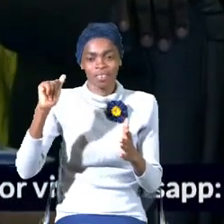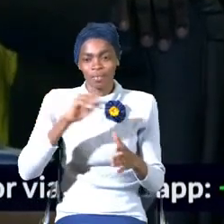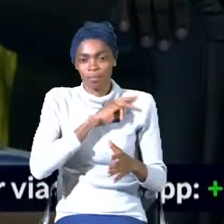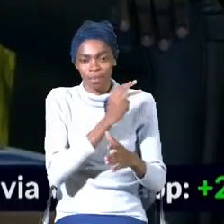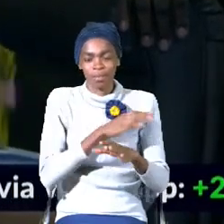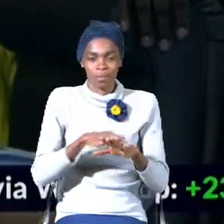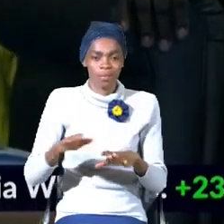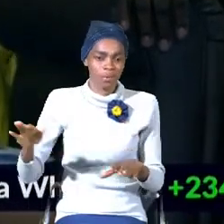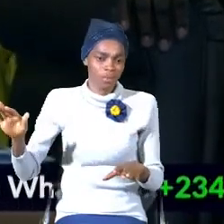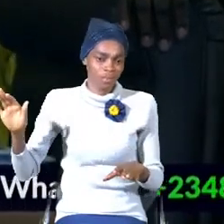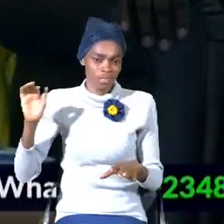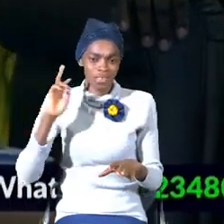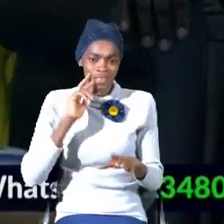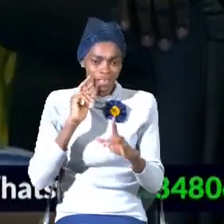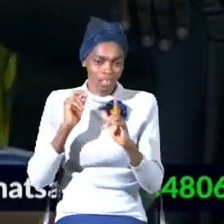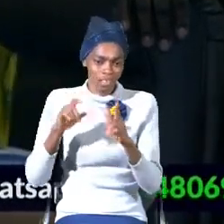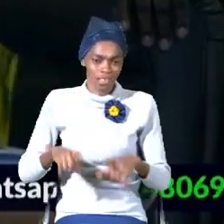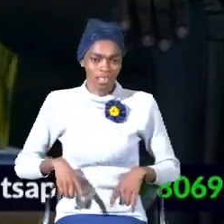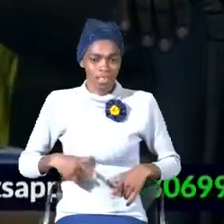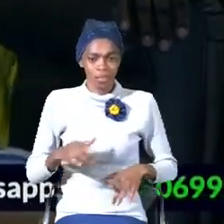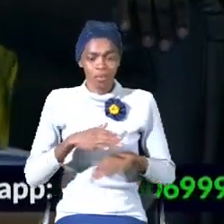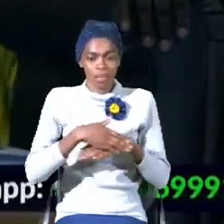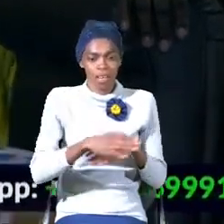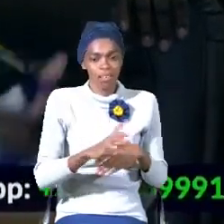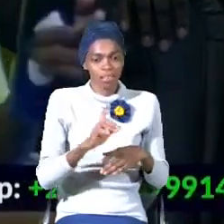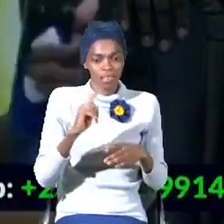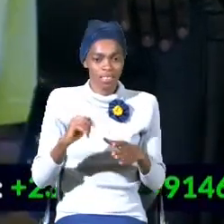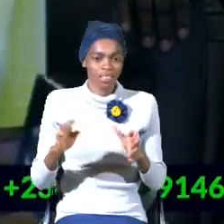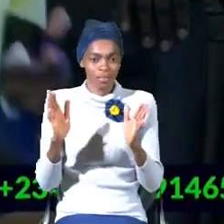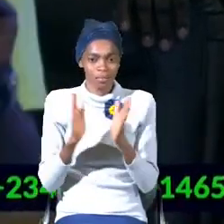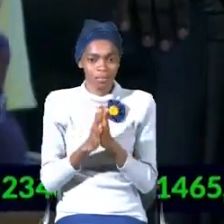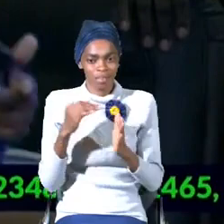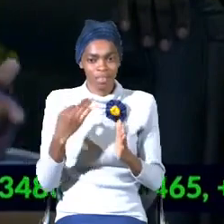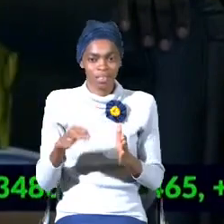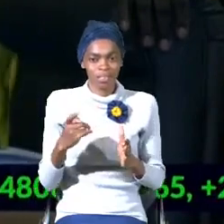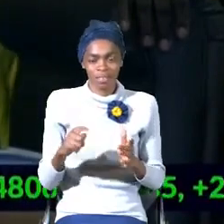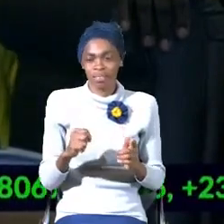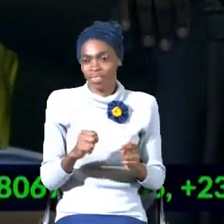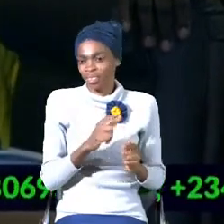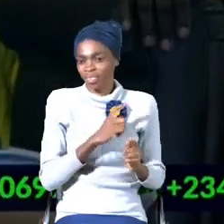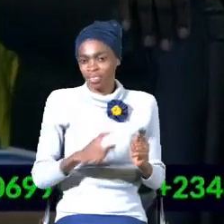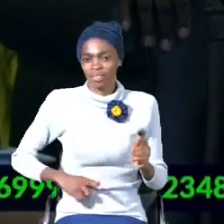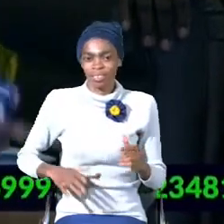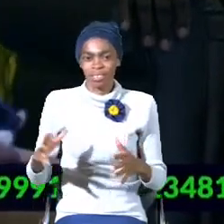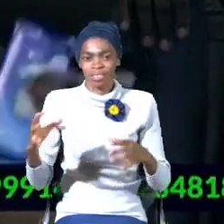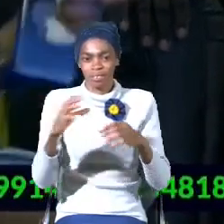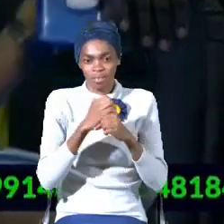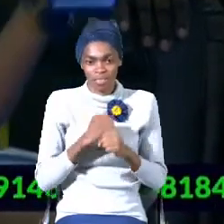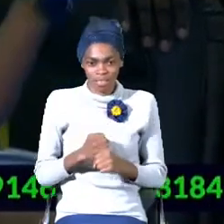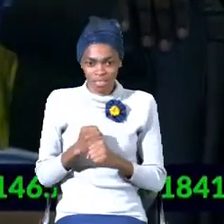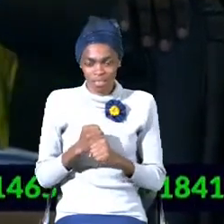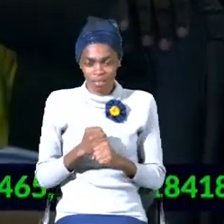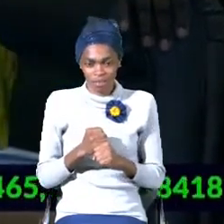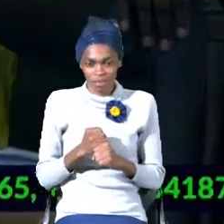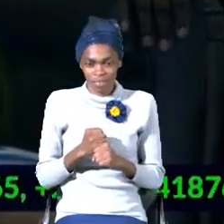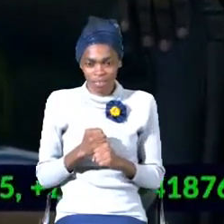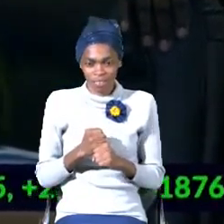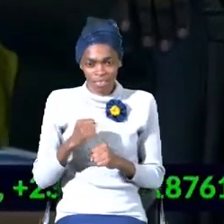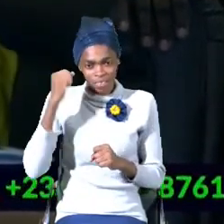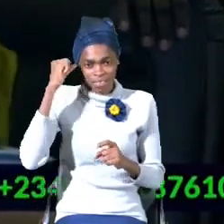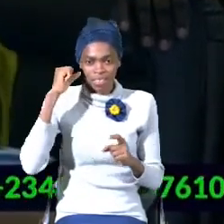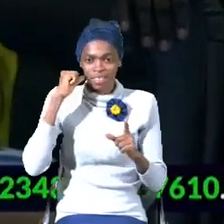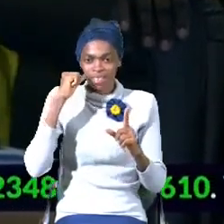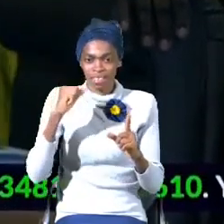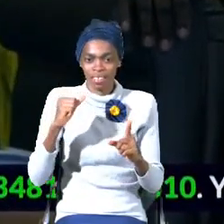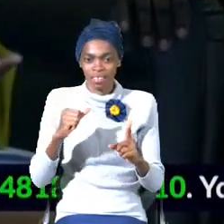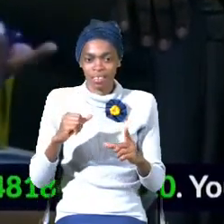I received my instant miracle. My chest pain disappeared instantly. I went to the hostel to actually, like, check up on